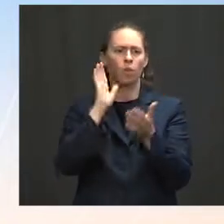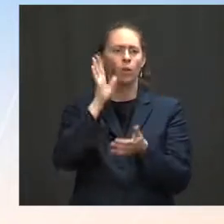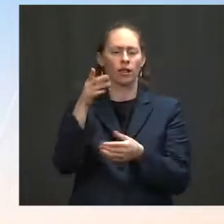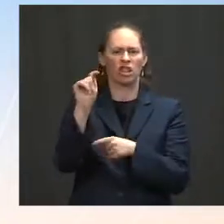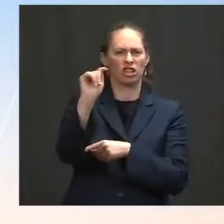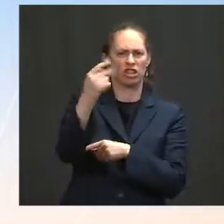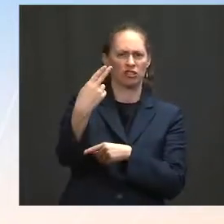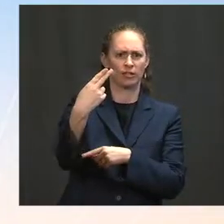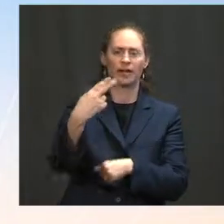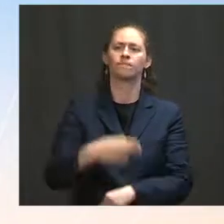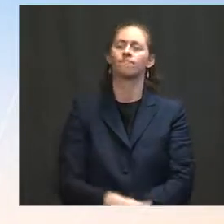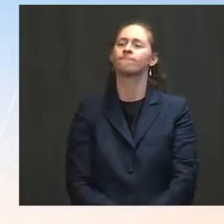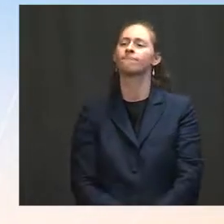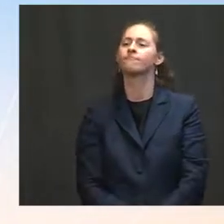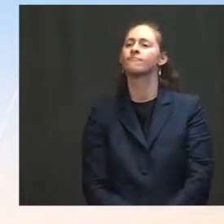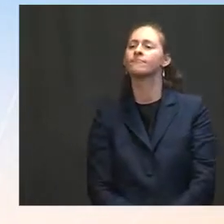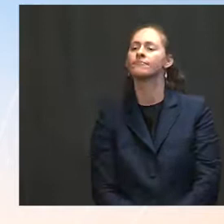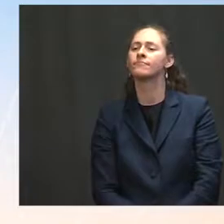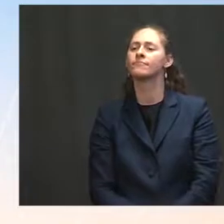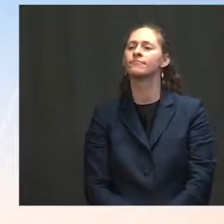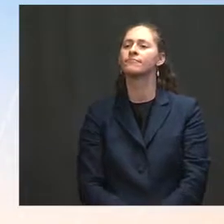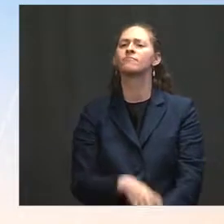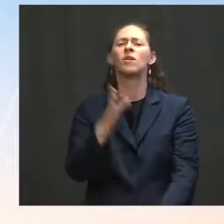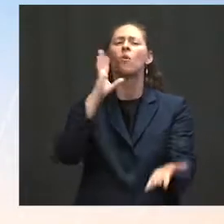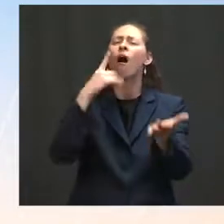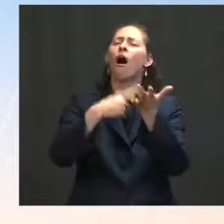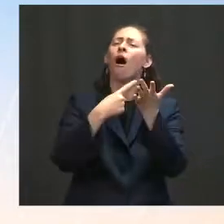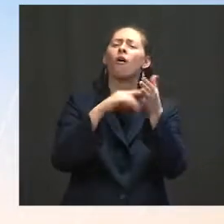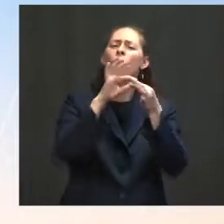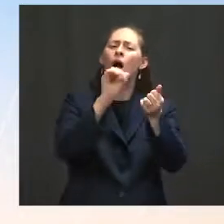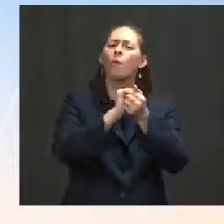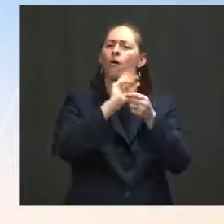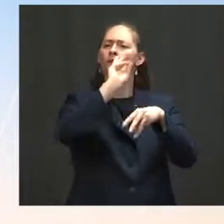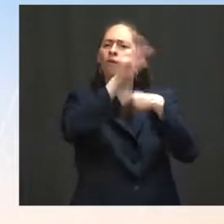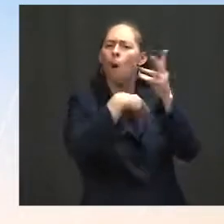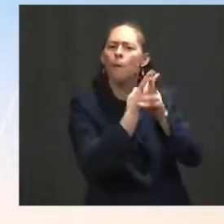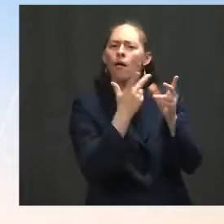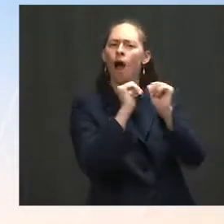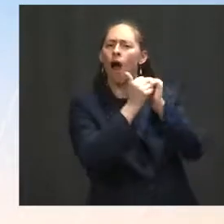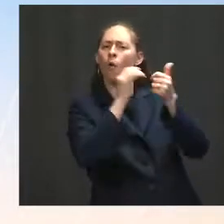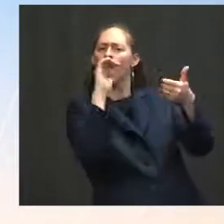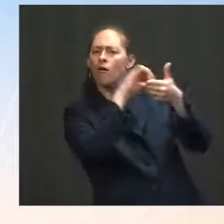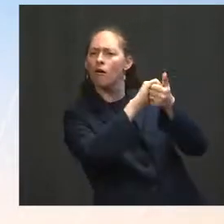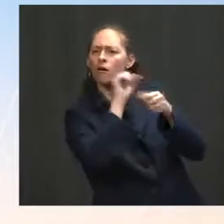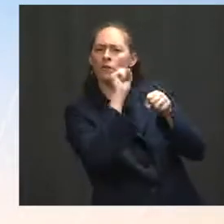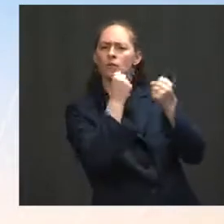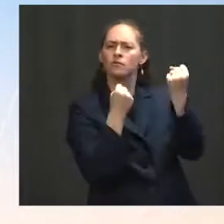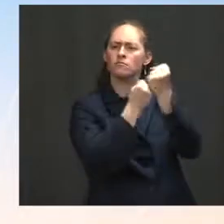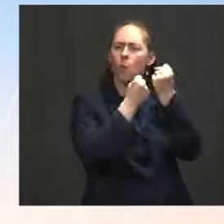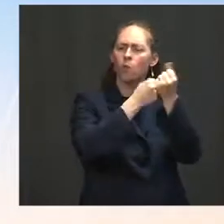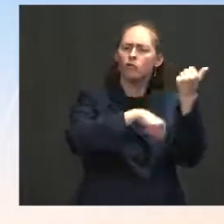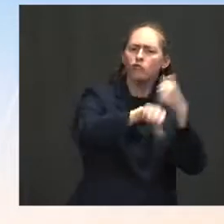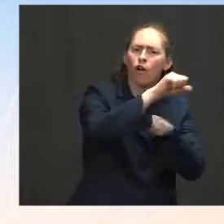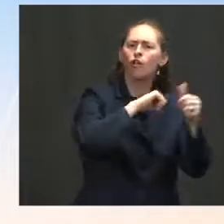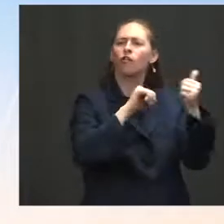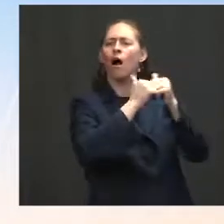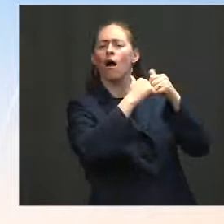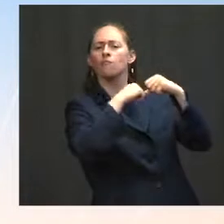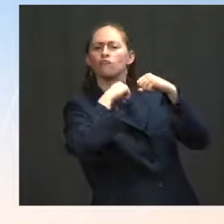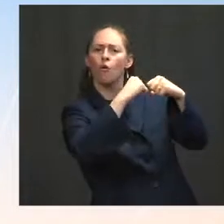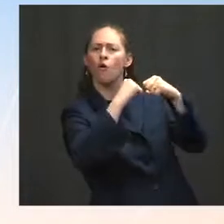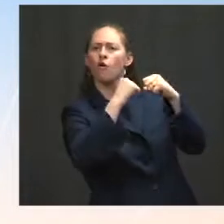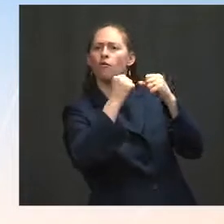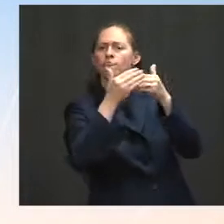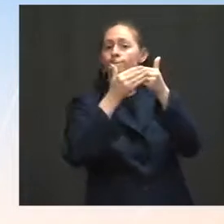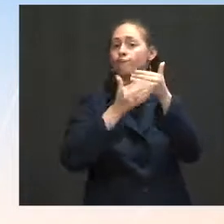global challenges and identify areas to further strengthen cooperation in the months and years ahead. And on Friday, the